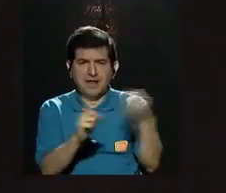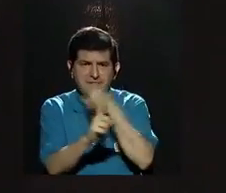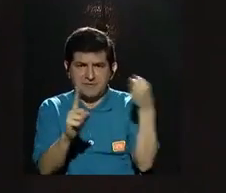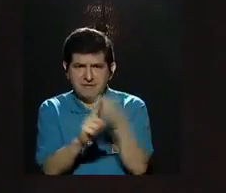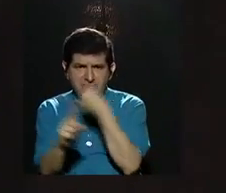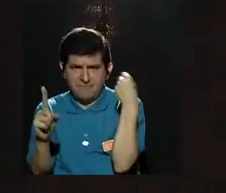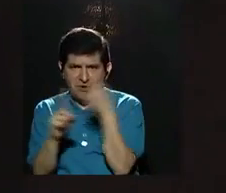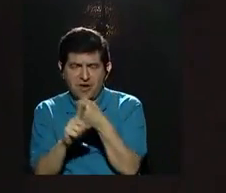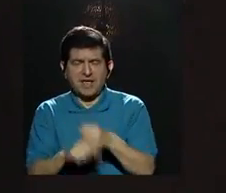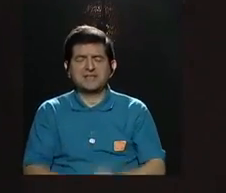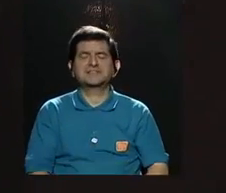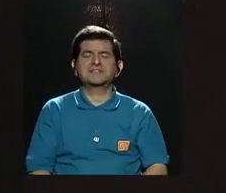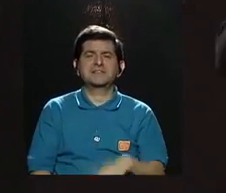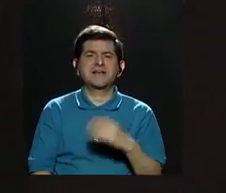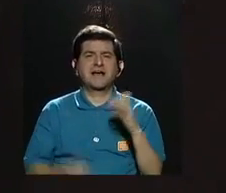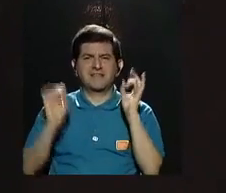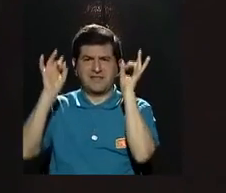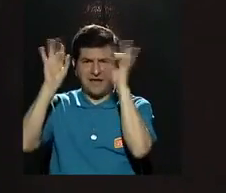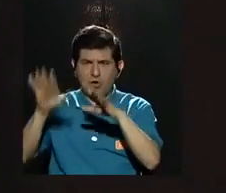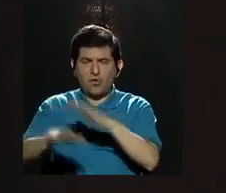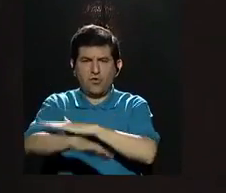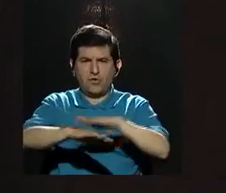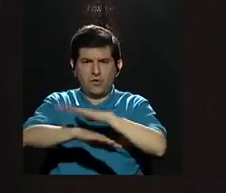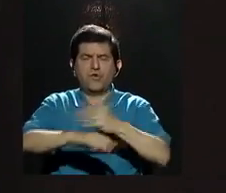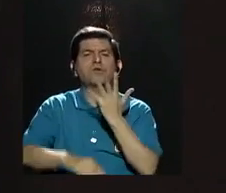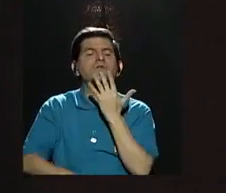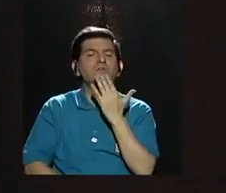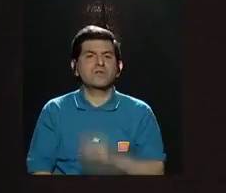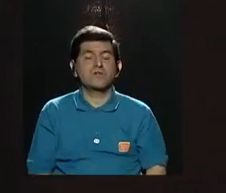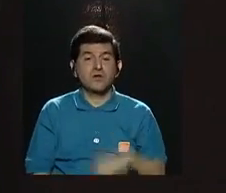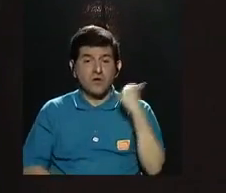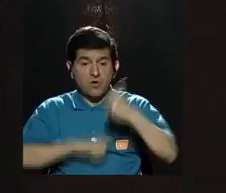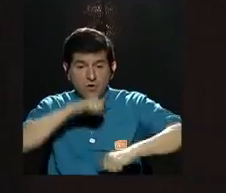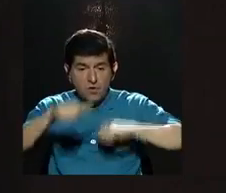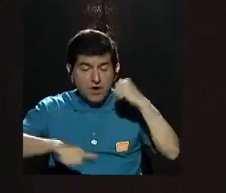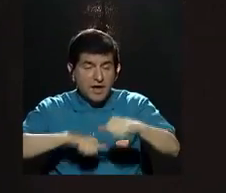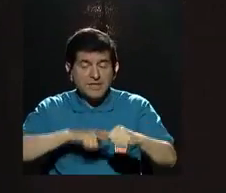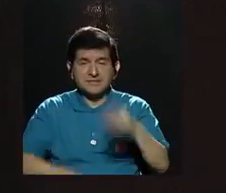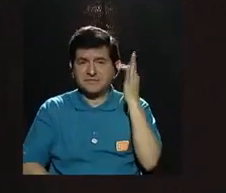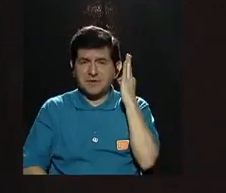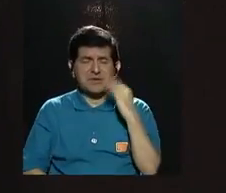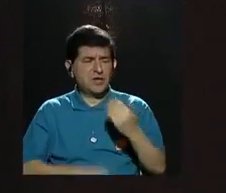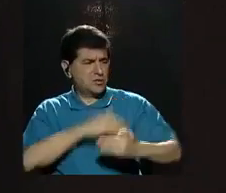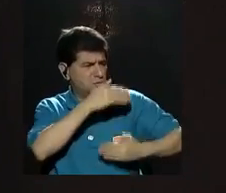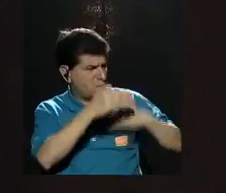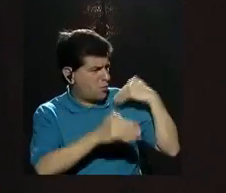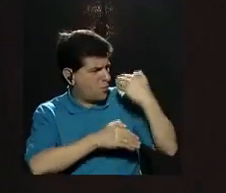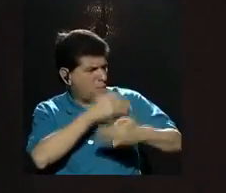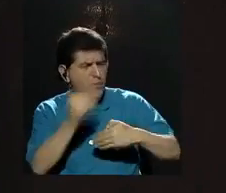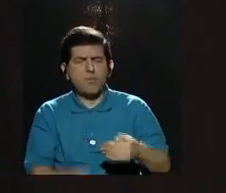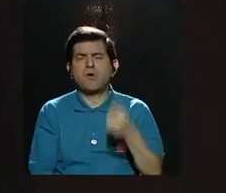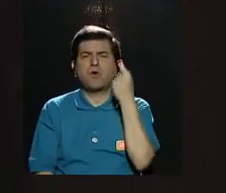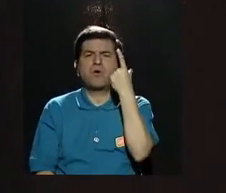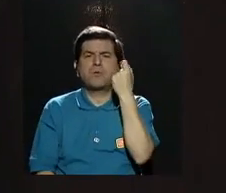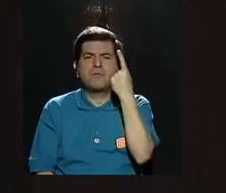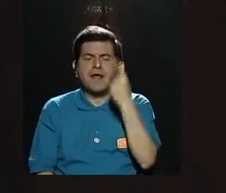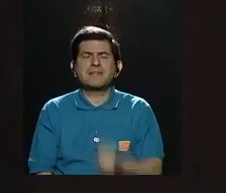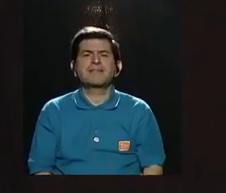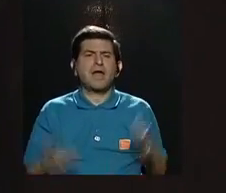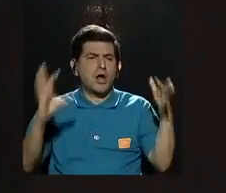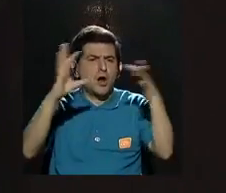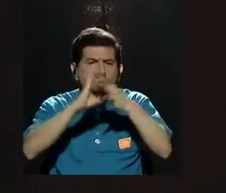abolition feminism, feminism that recognizes the interconnections between